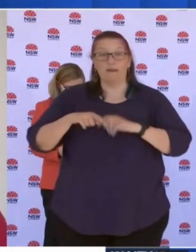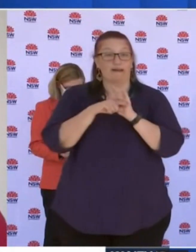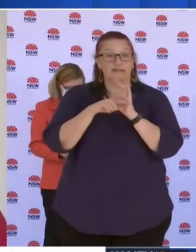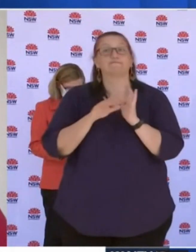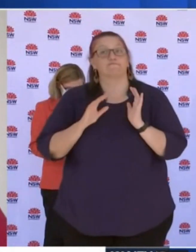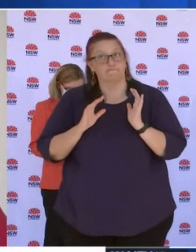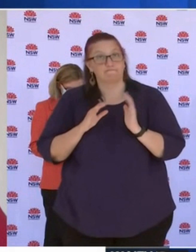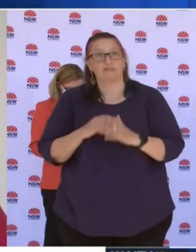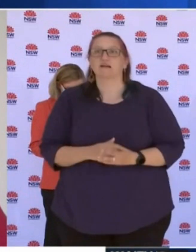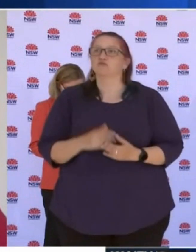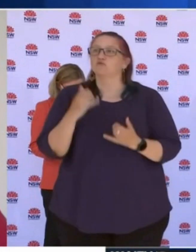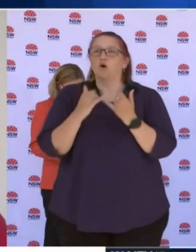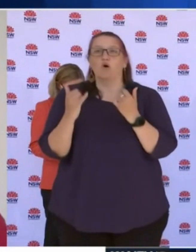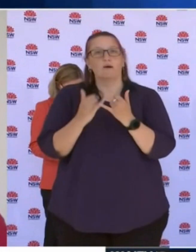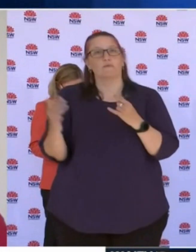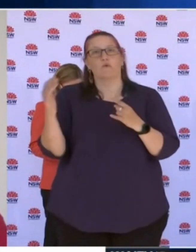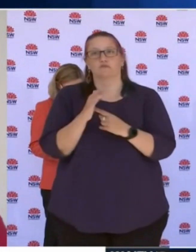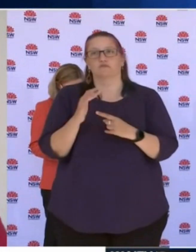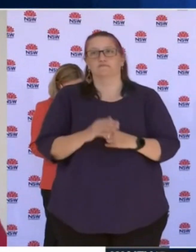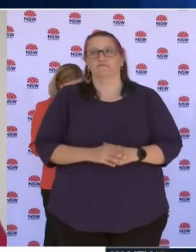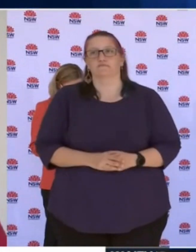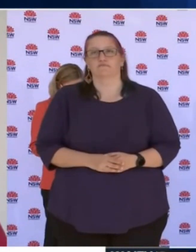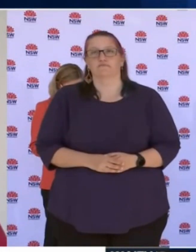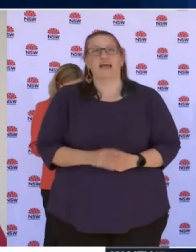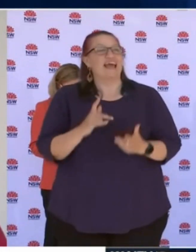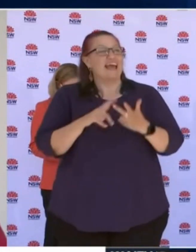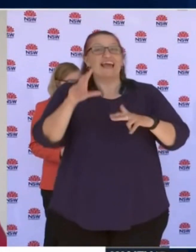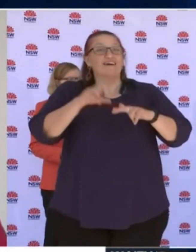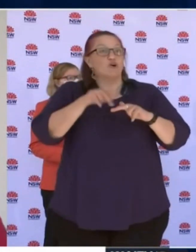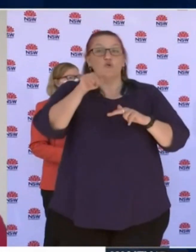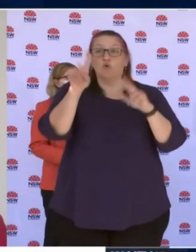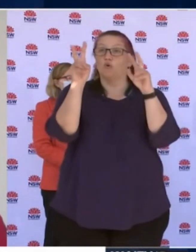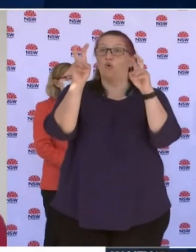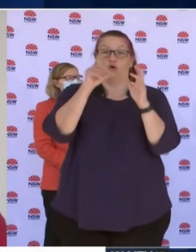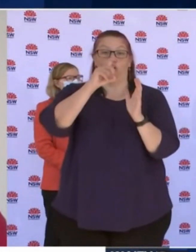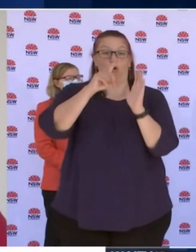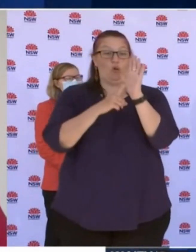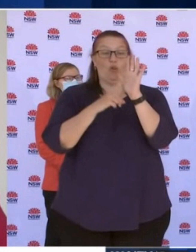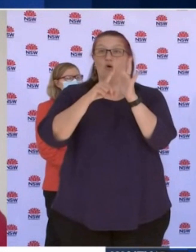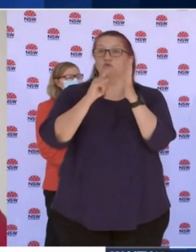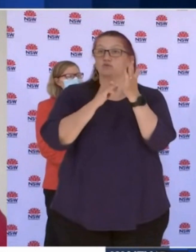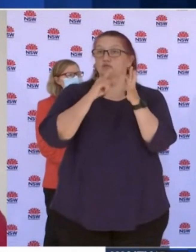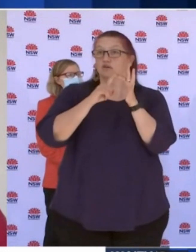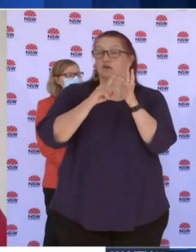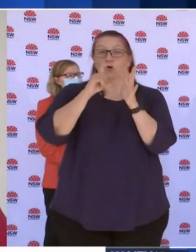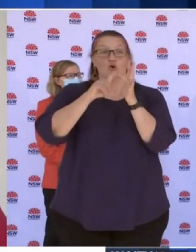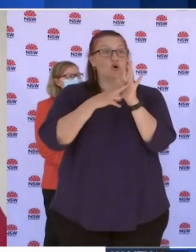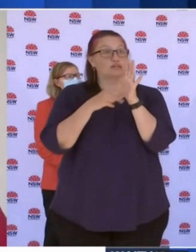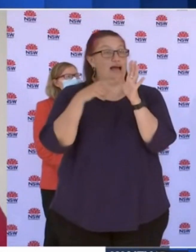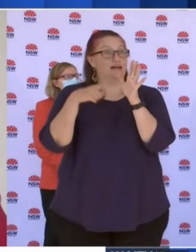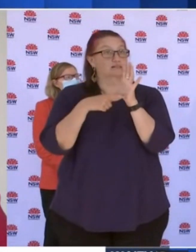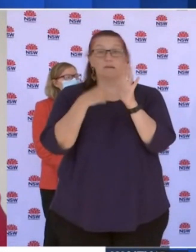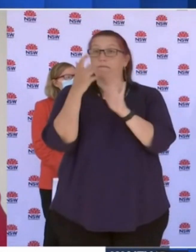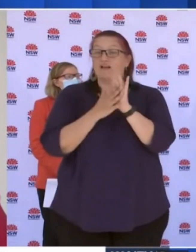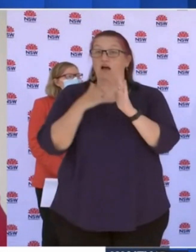also want to stress that if you're a close contact, it means you can't leave the house. That includes for vaccination, that includes